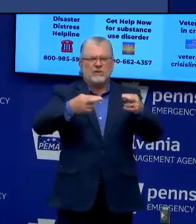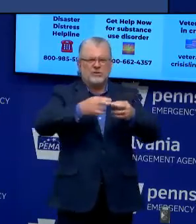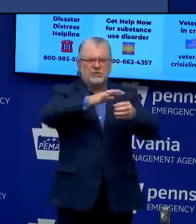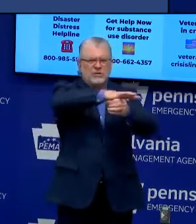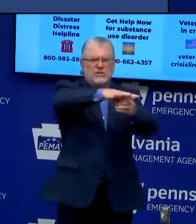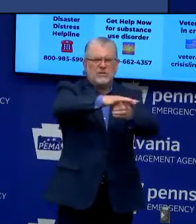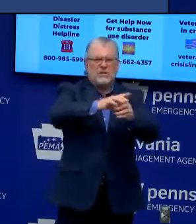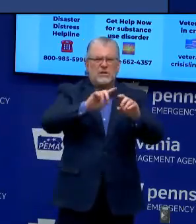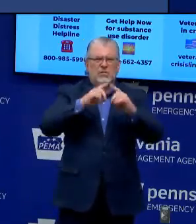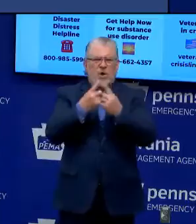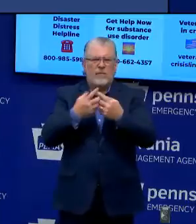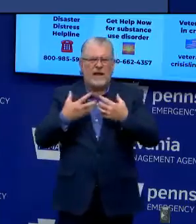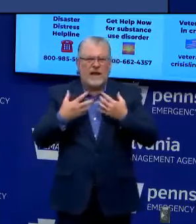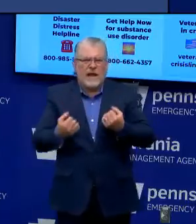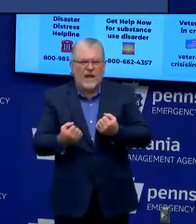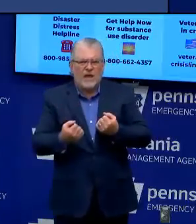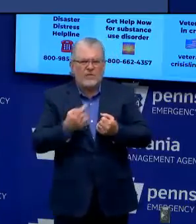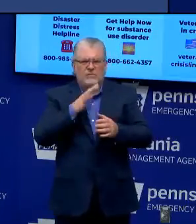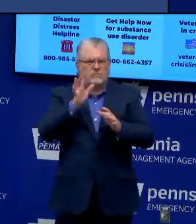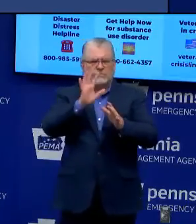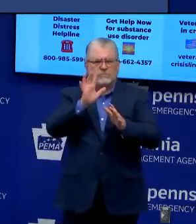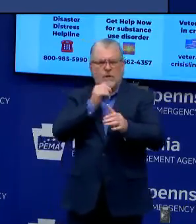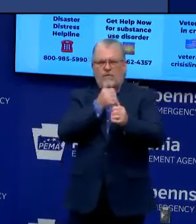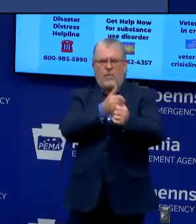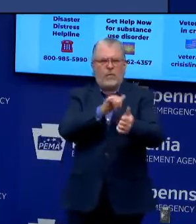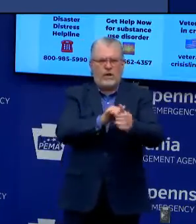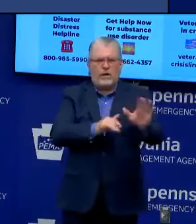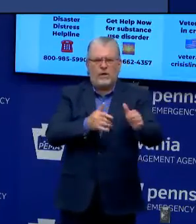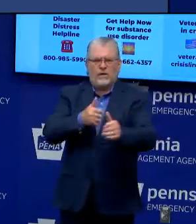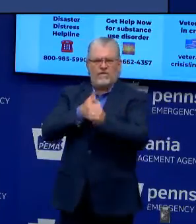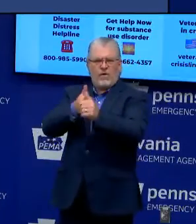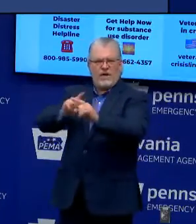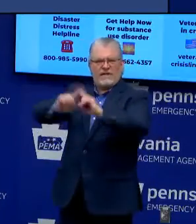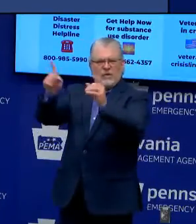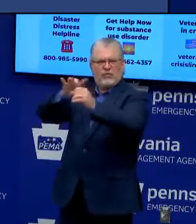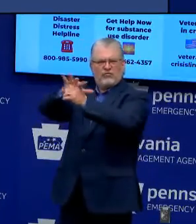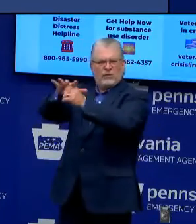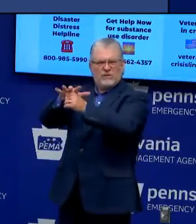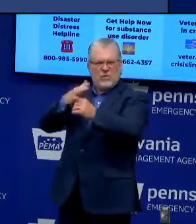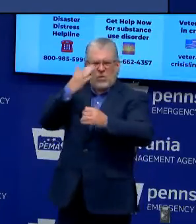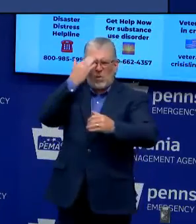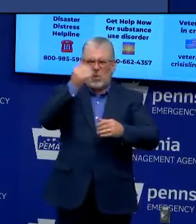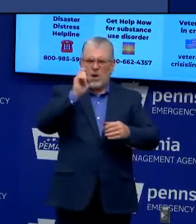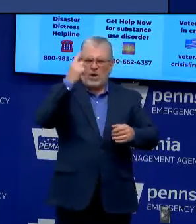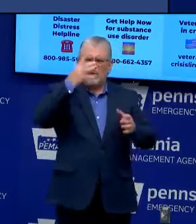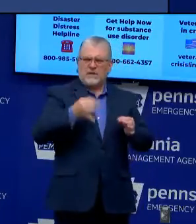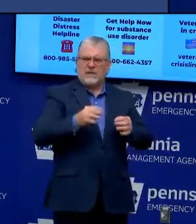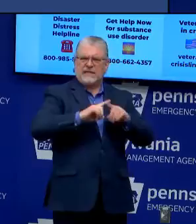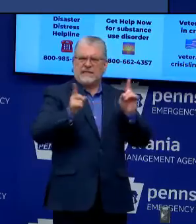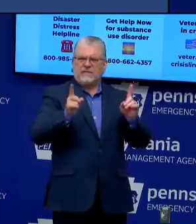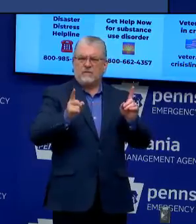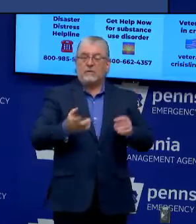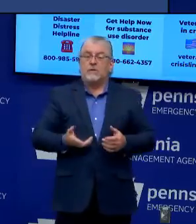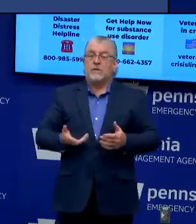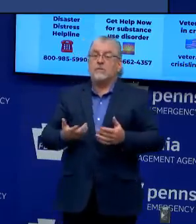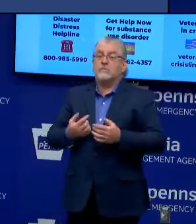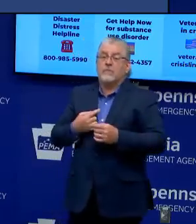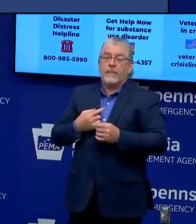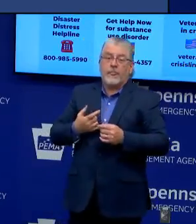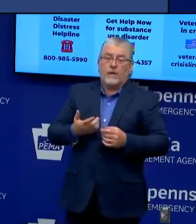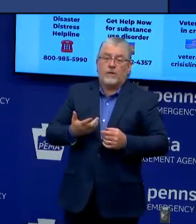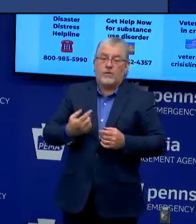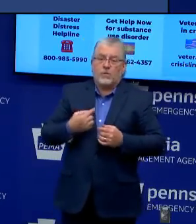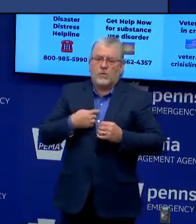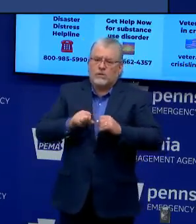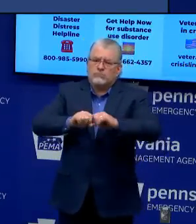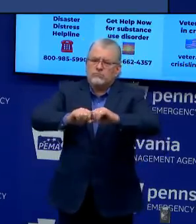have put out our healthcare regions as an example of what those regions look like. But the governor has said all along that we're not going to have to